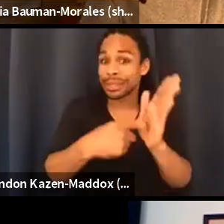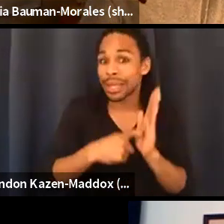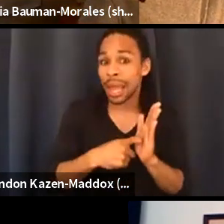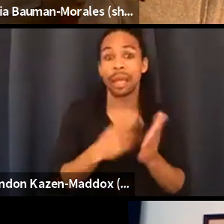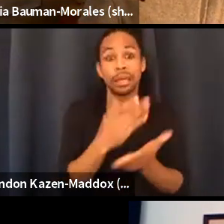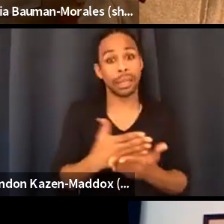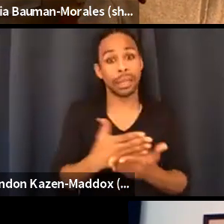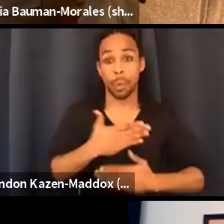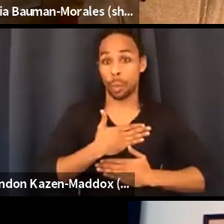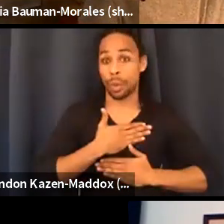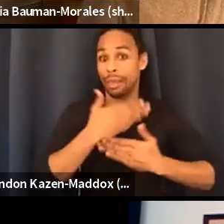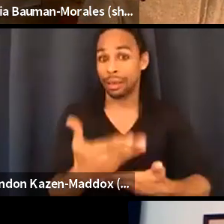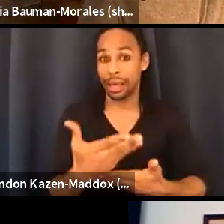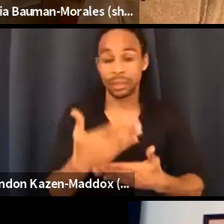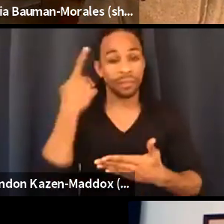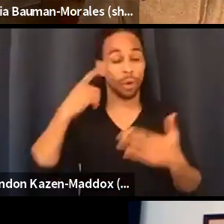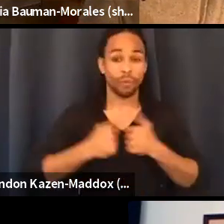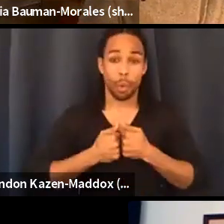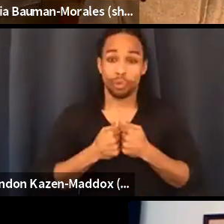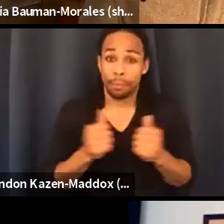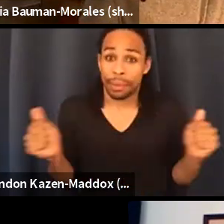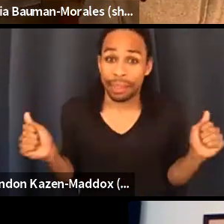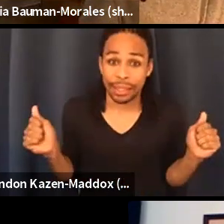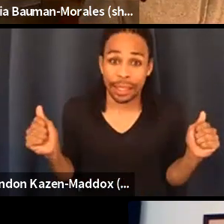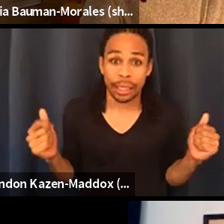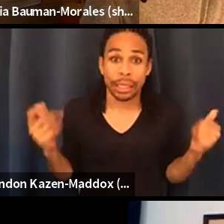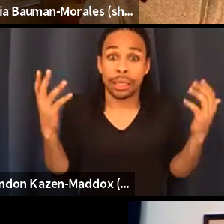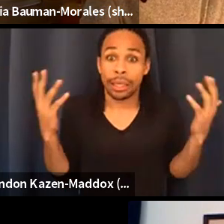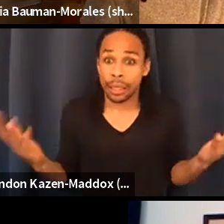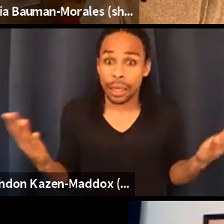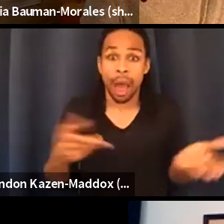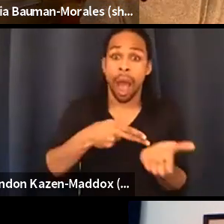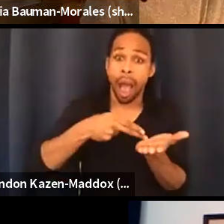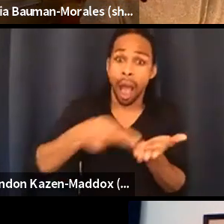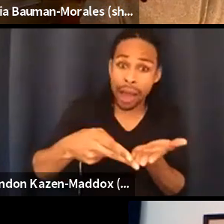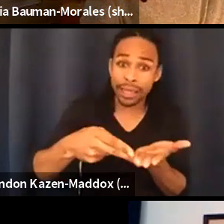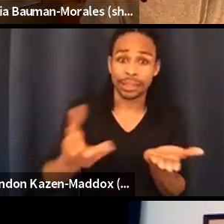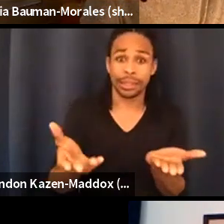to be vulnerable, to be honest, to be patient,